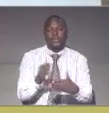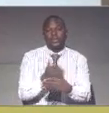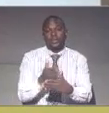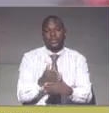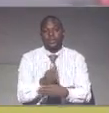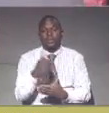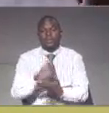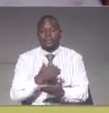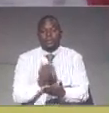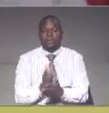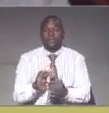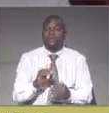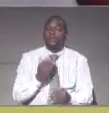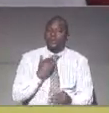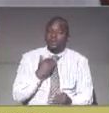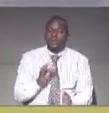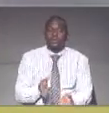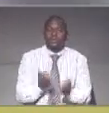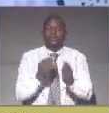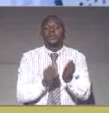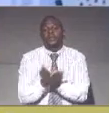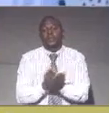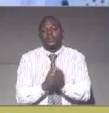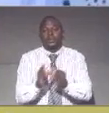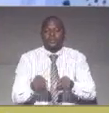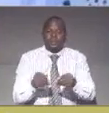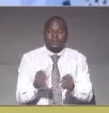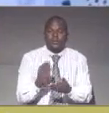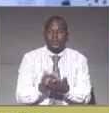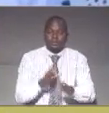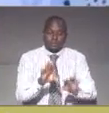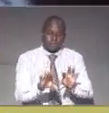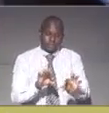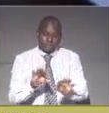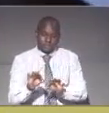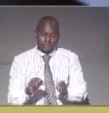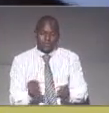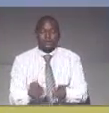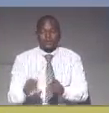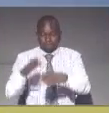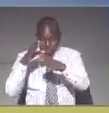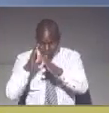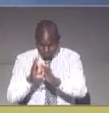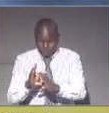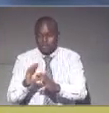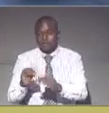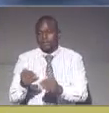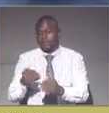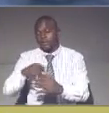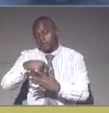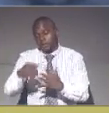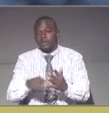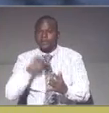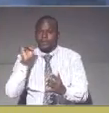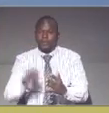the sector, there is need for improved service delivery from sample taking to sample handling as a prerequisite